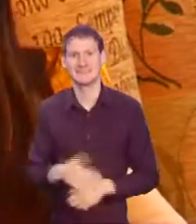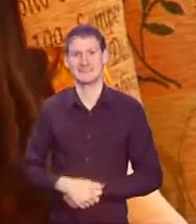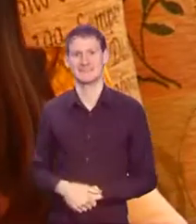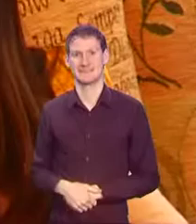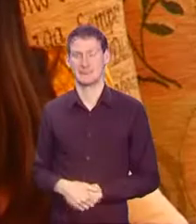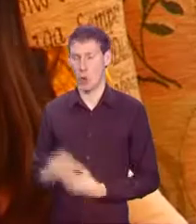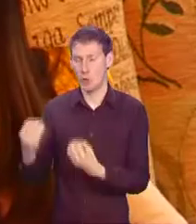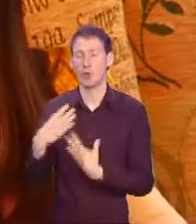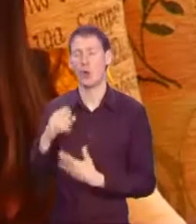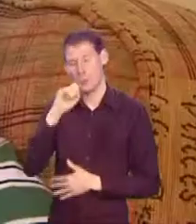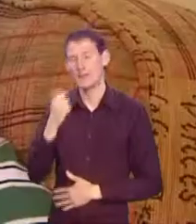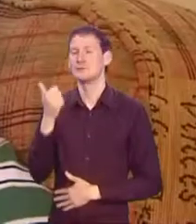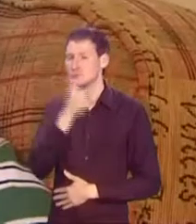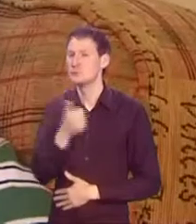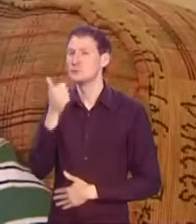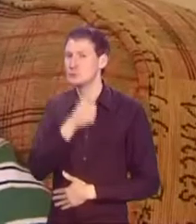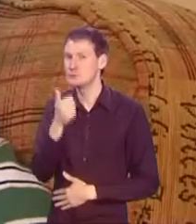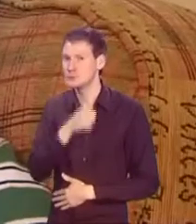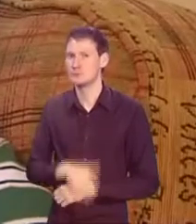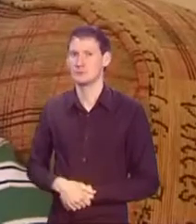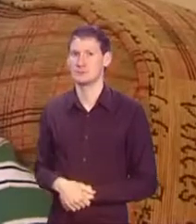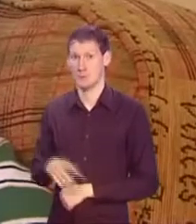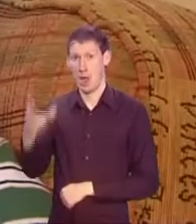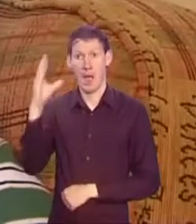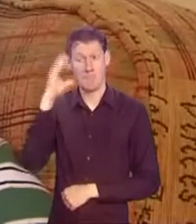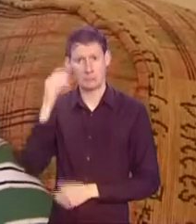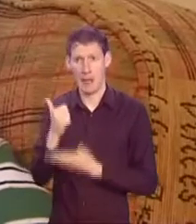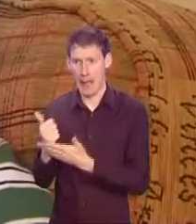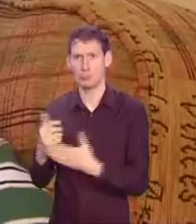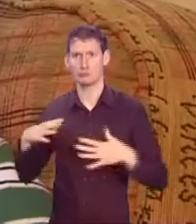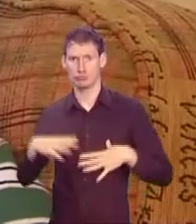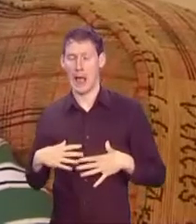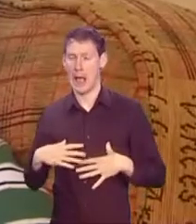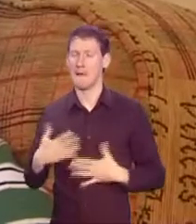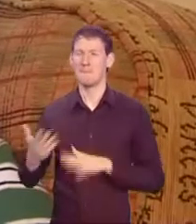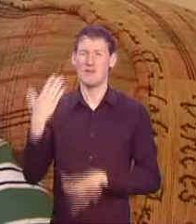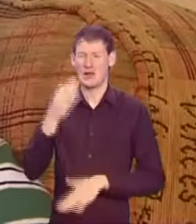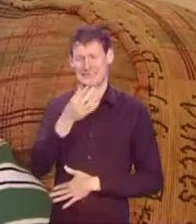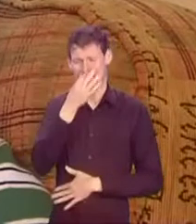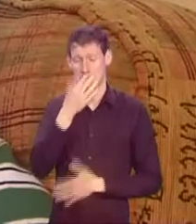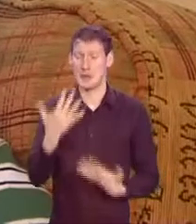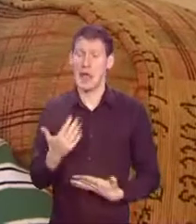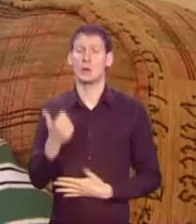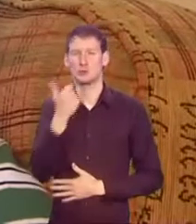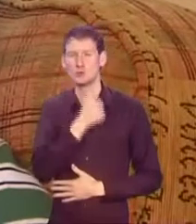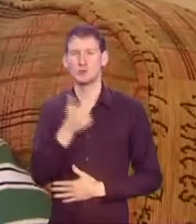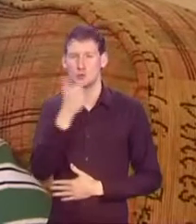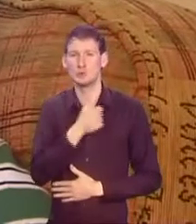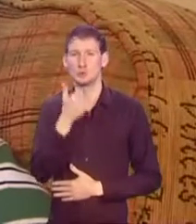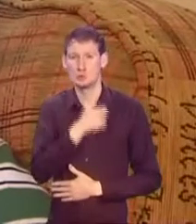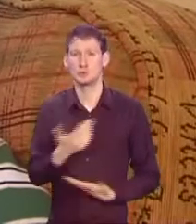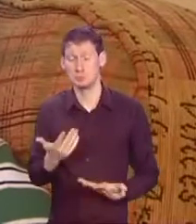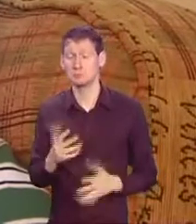been told it gets better. That stuff in the bedroom that helps you relax. I'm getting used to it. It smells like a woman's handbag at